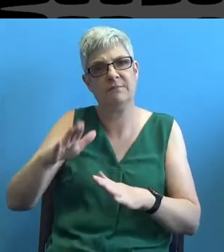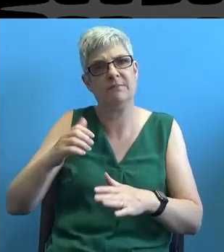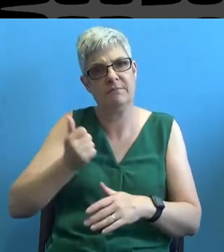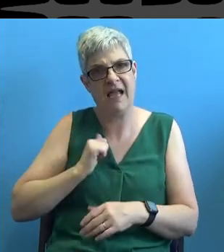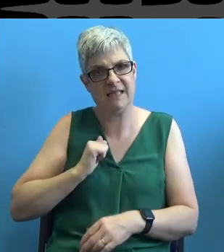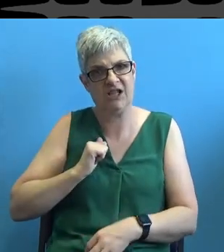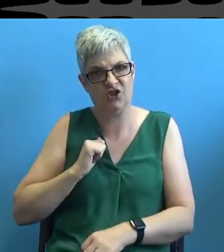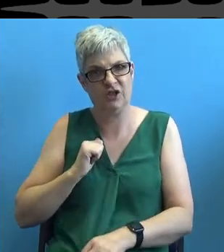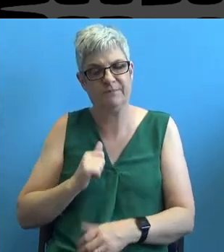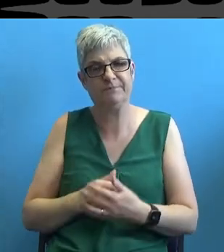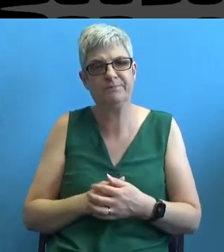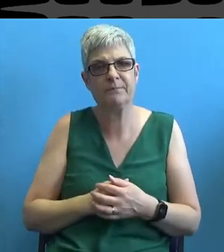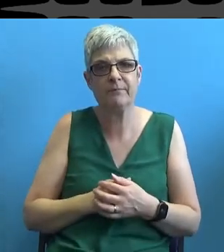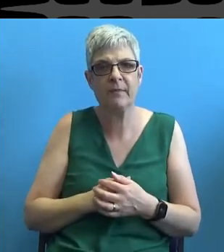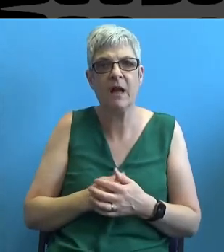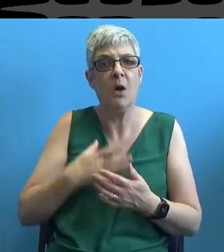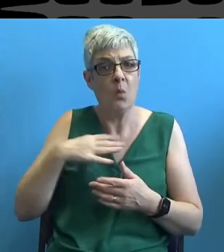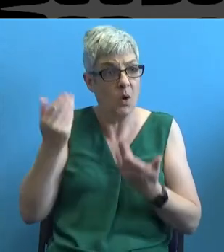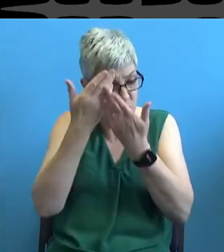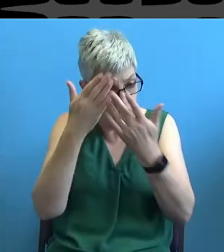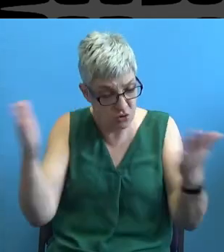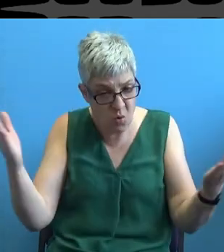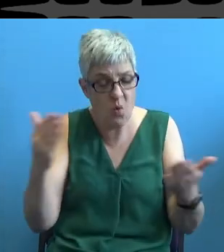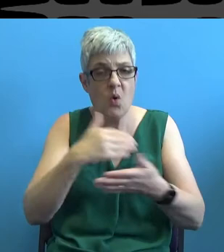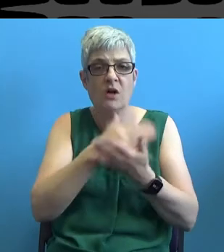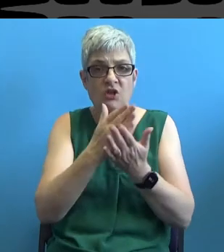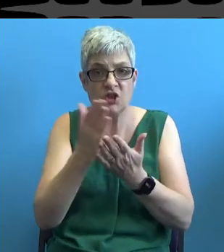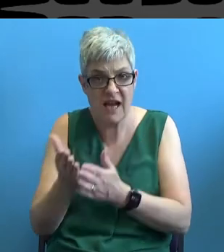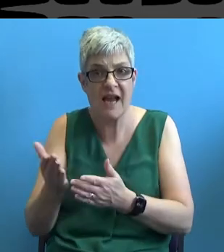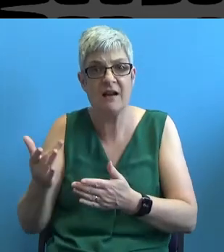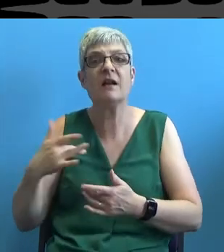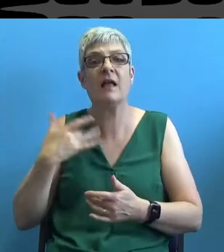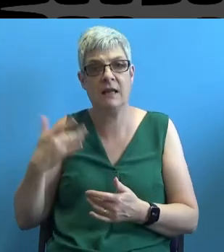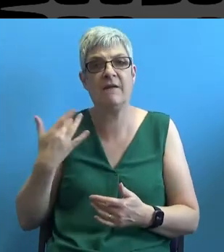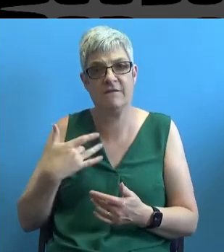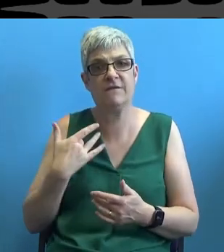And we want to show and share and live that.